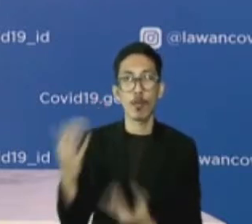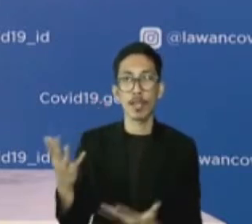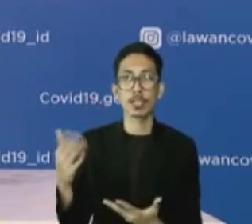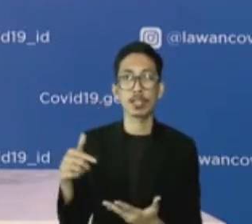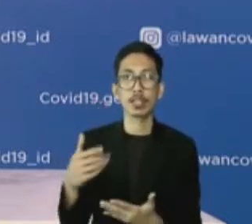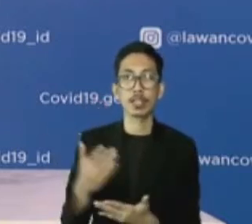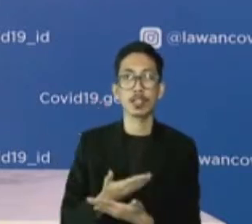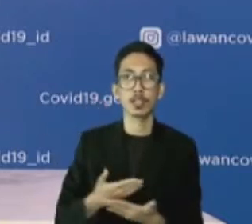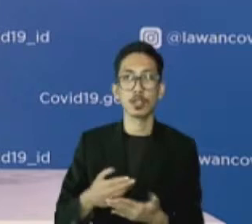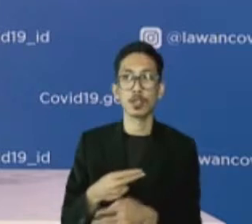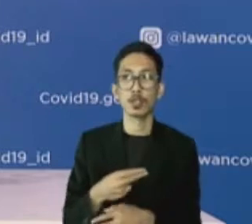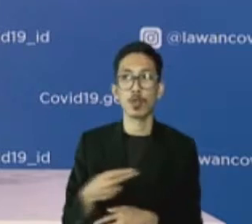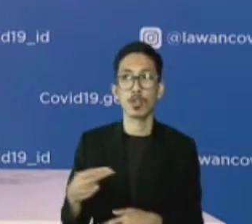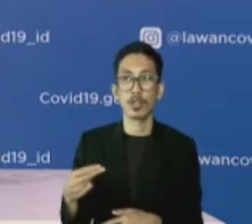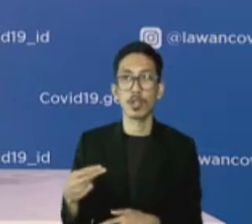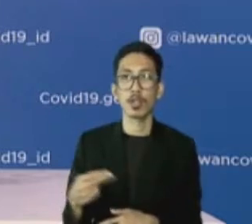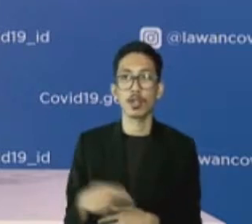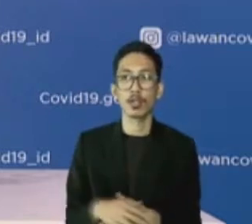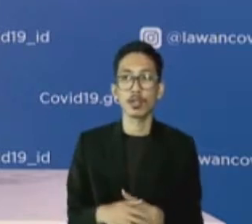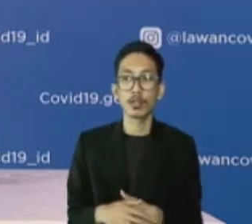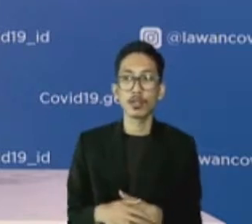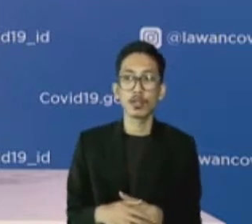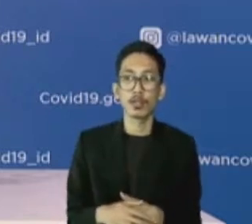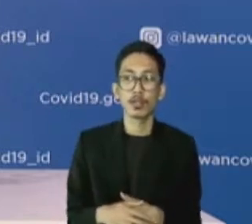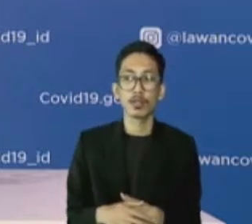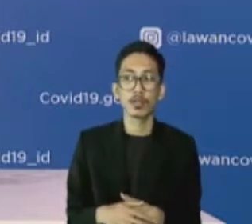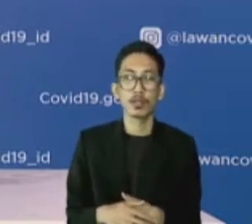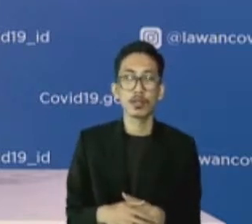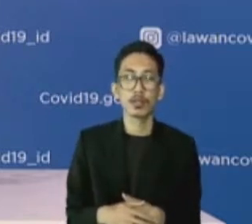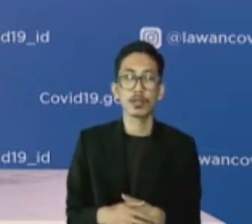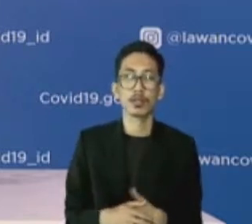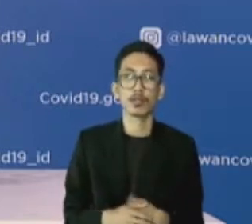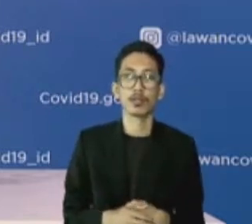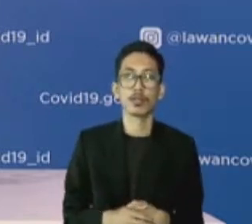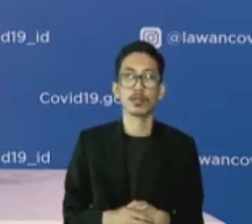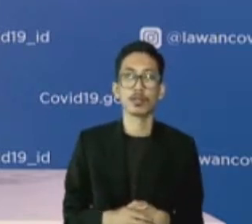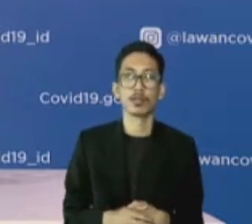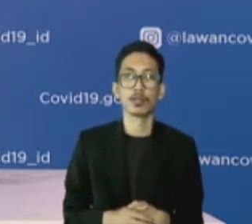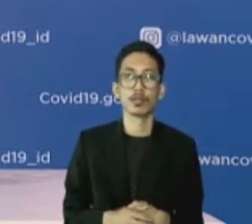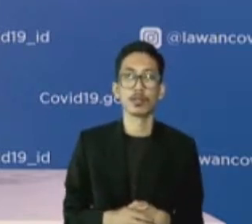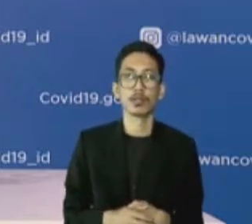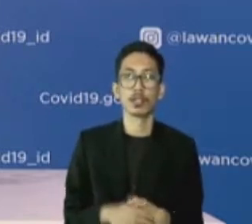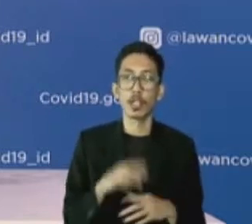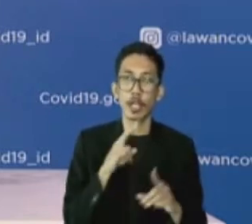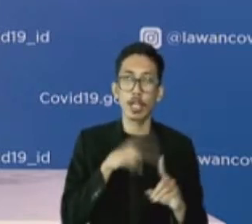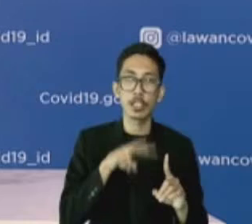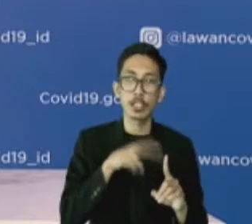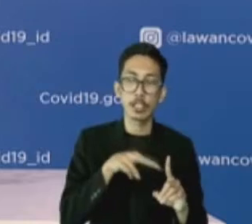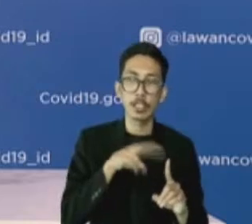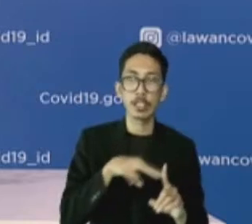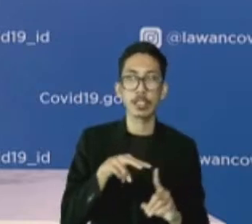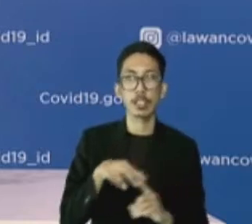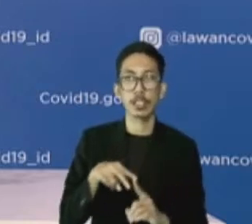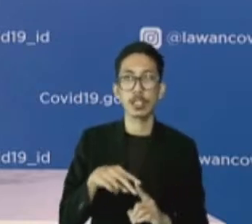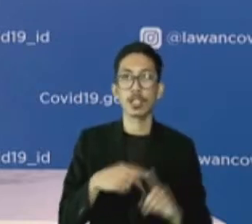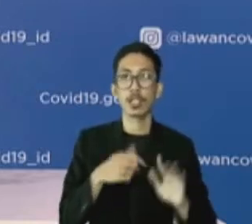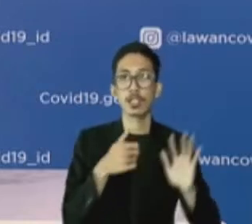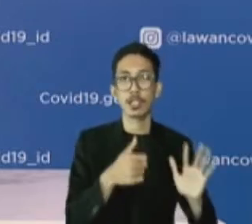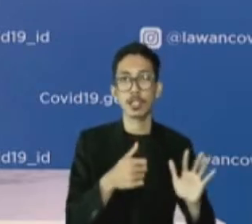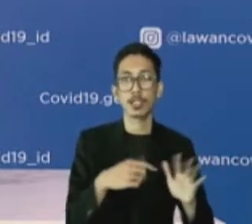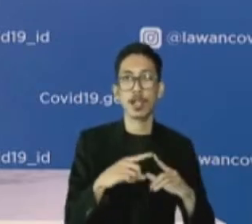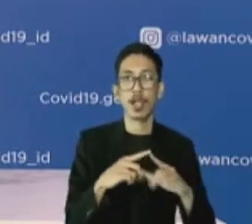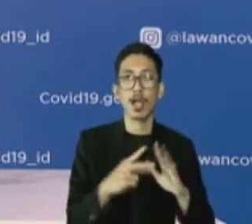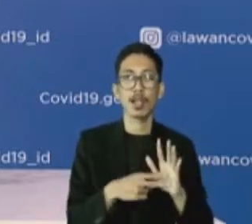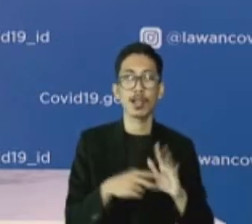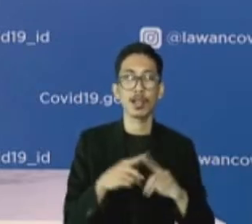durations of quarantine from 8 to 5 days will be effective in suppressing cases if the 6 steps are taken.